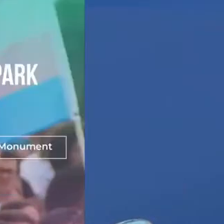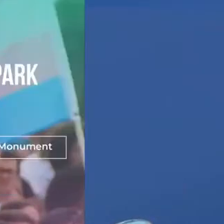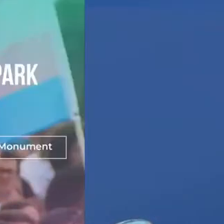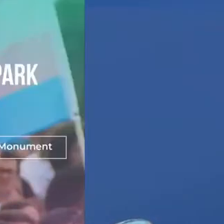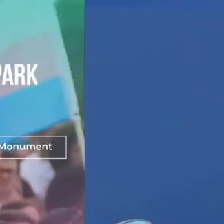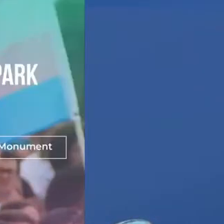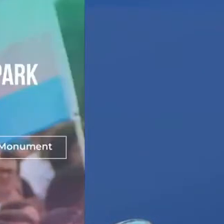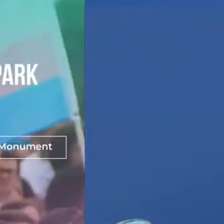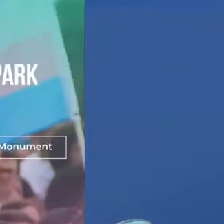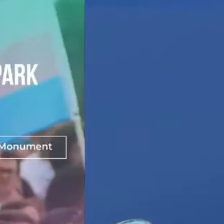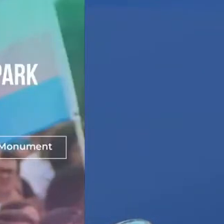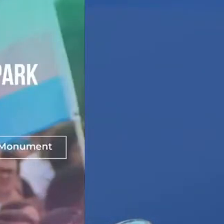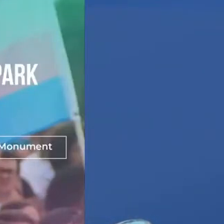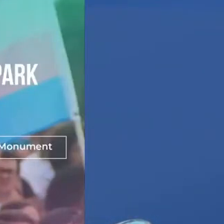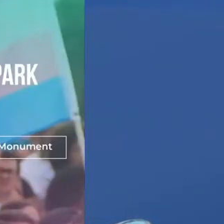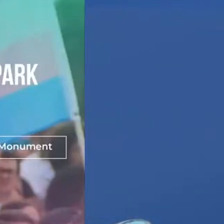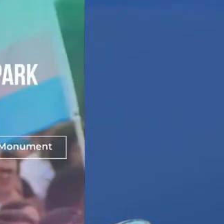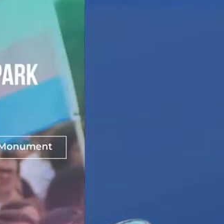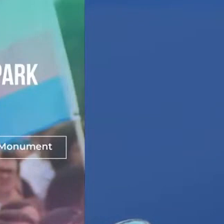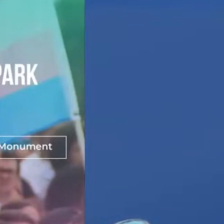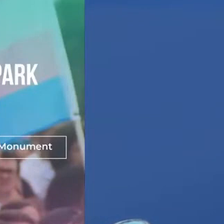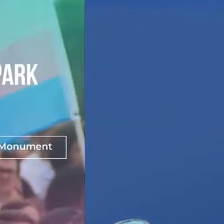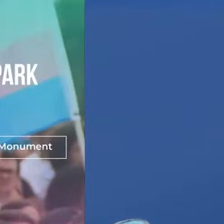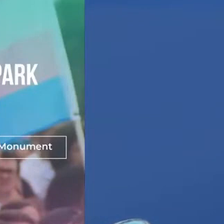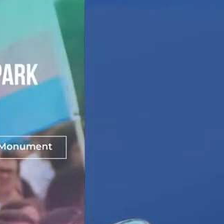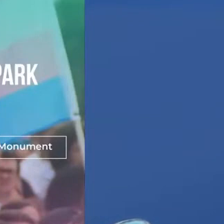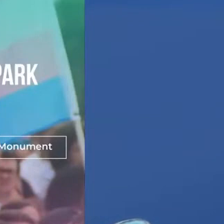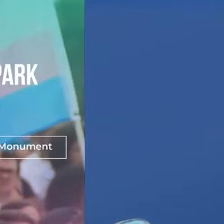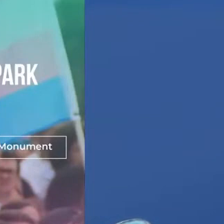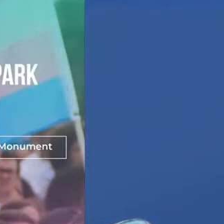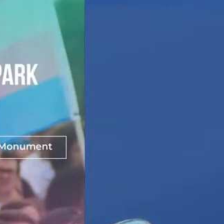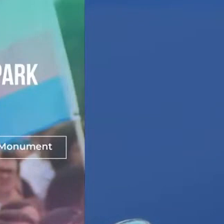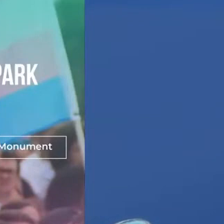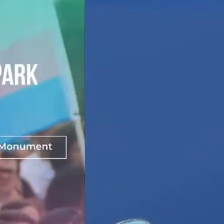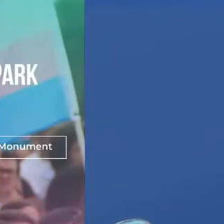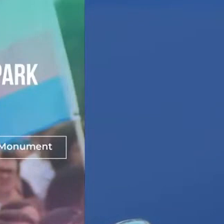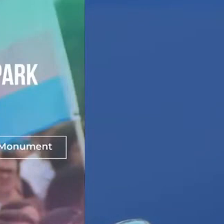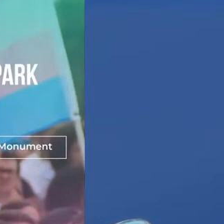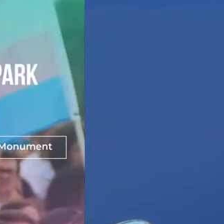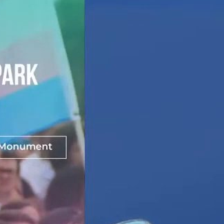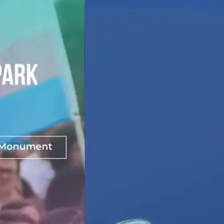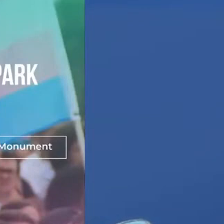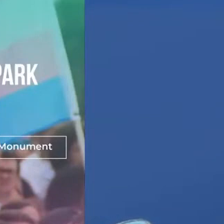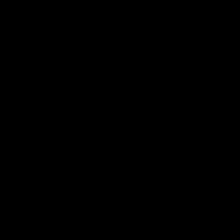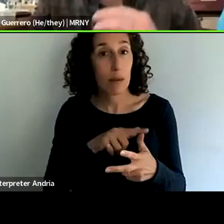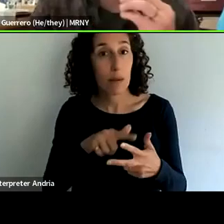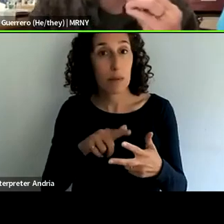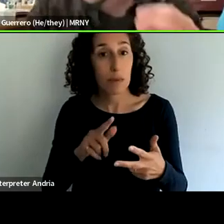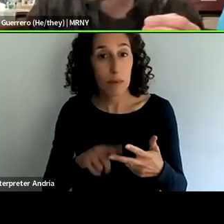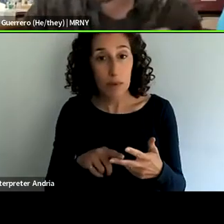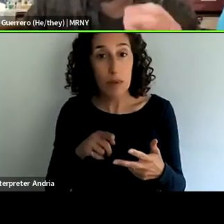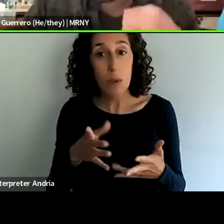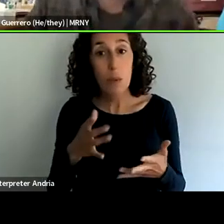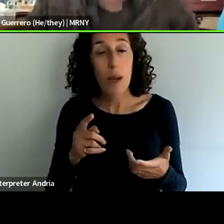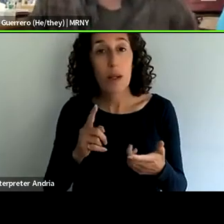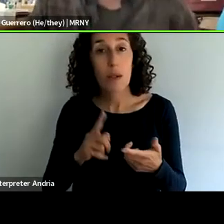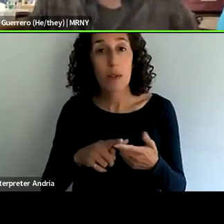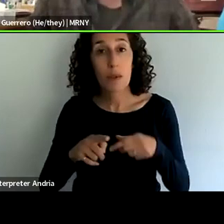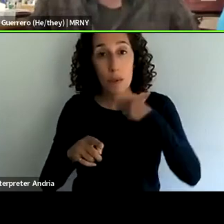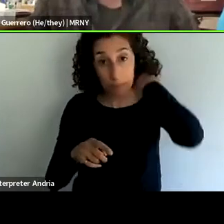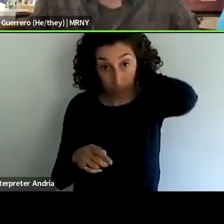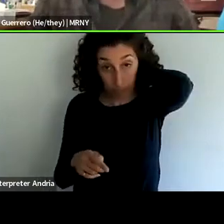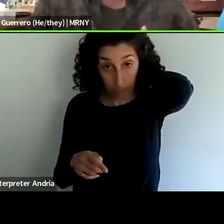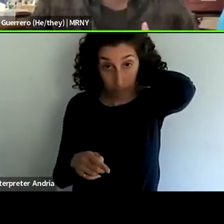identifies as trans, non-binary, or in general, like BIPOC, and you want to climb to reconnect with your